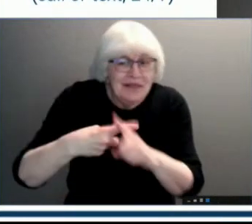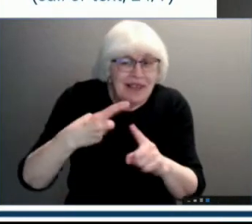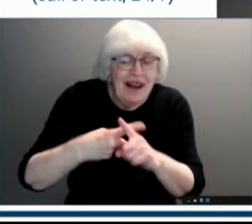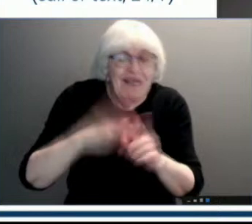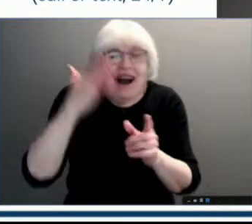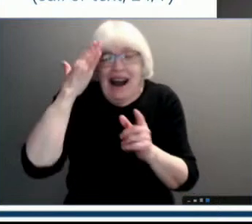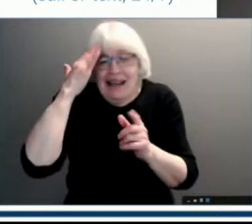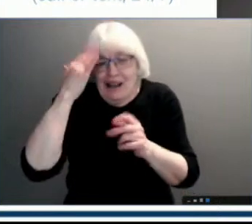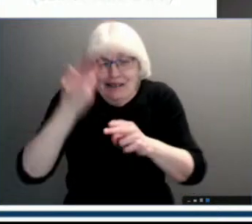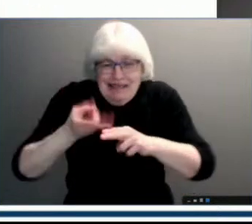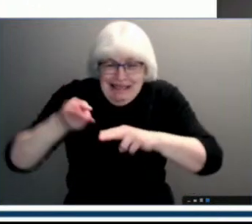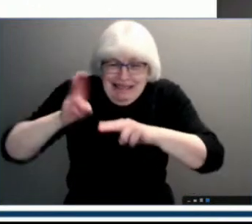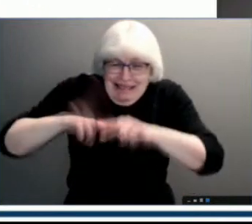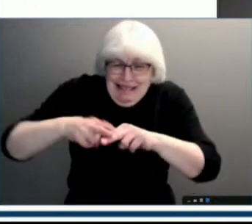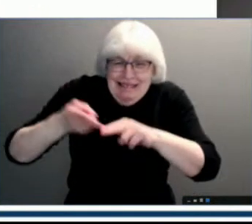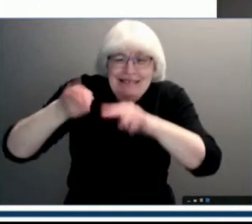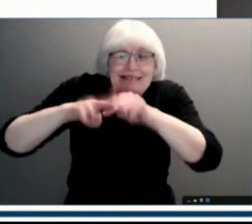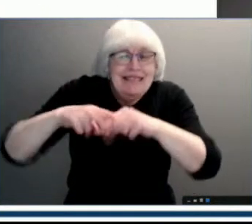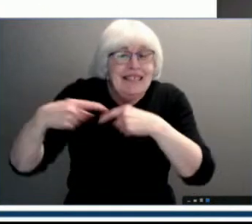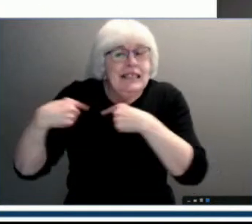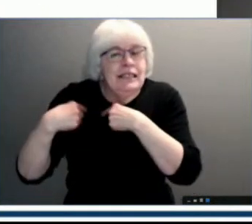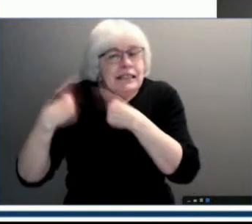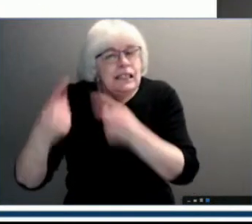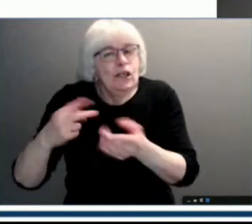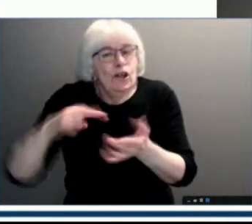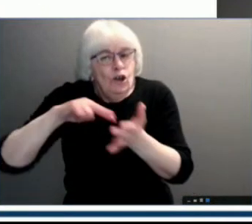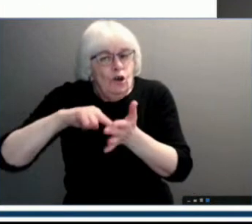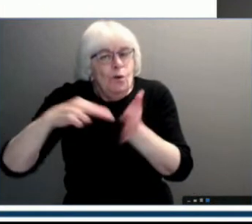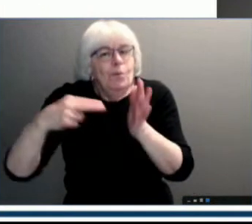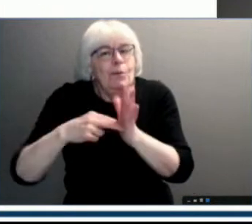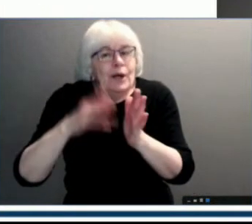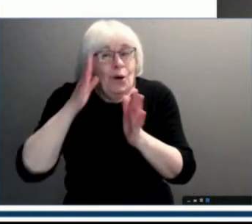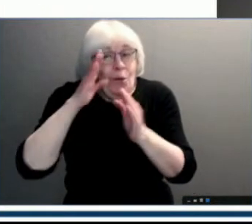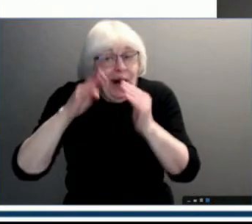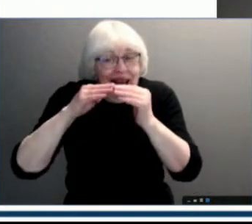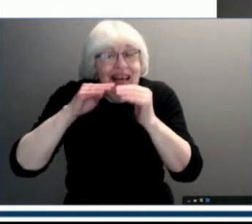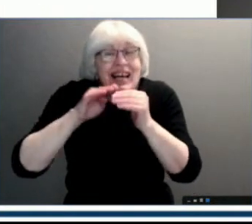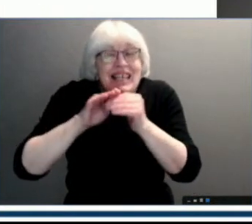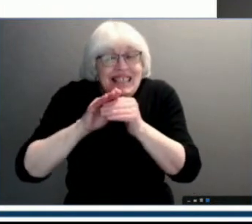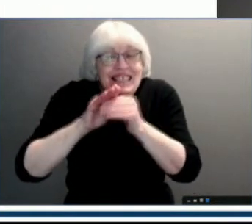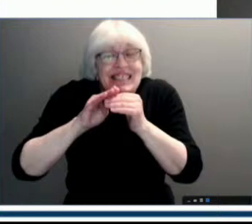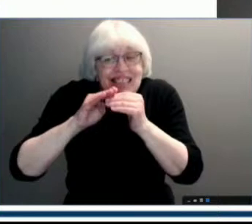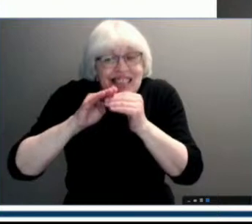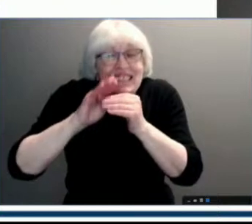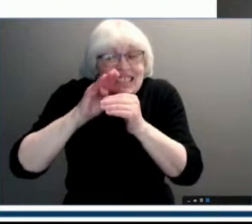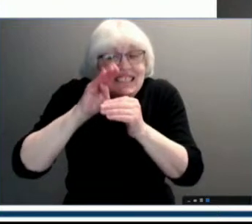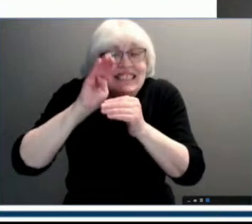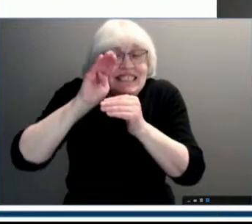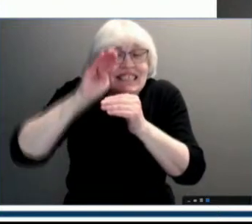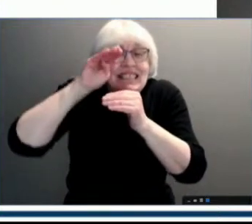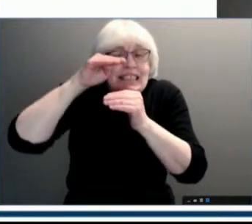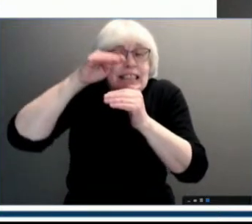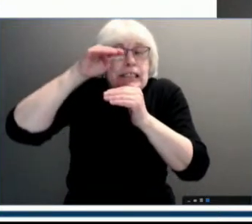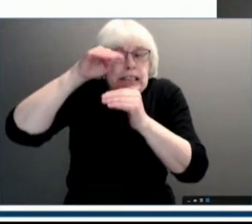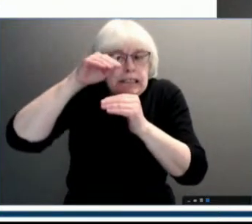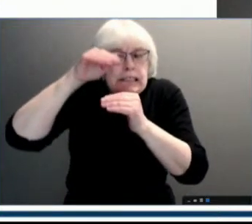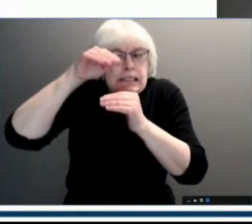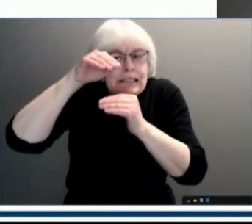days are pointing to a leveling off of COVID activity, and hopefully soon starting a downward